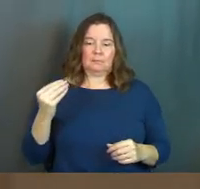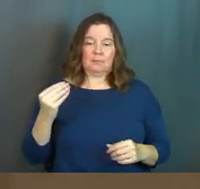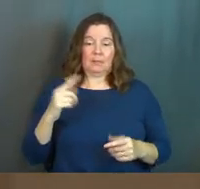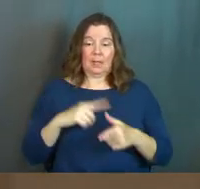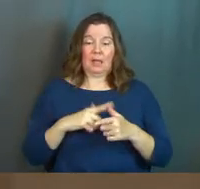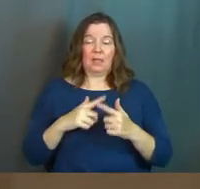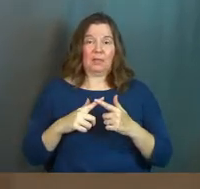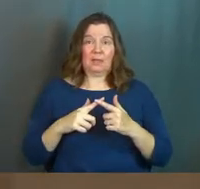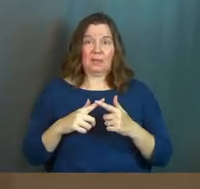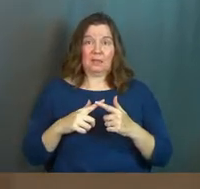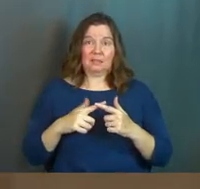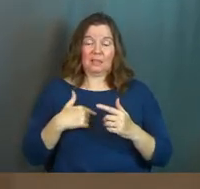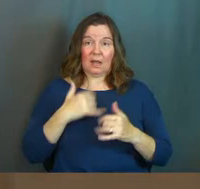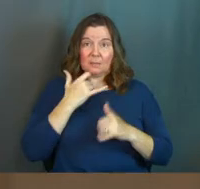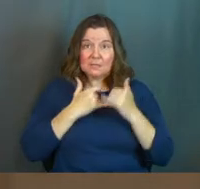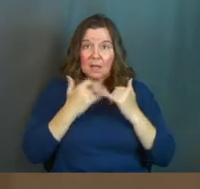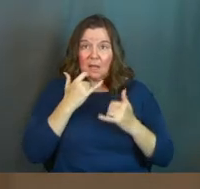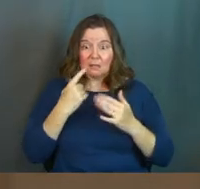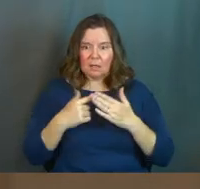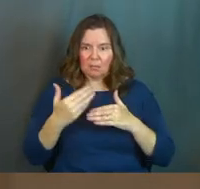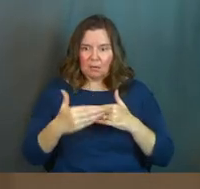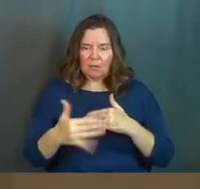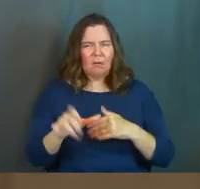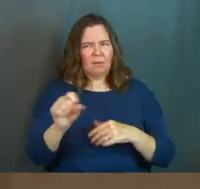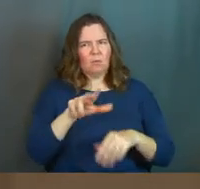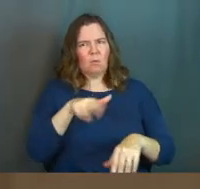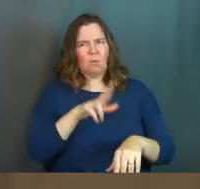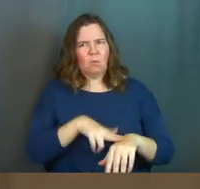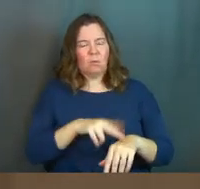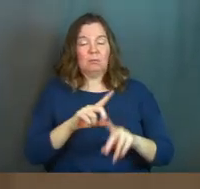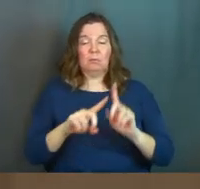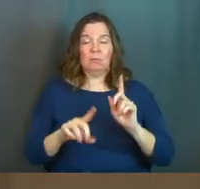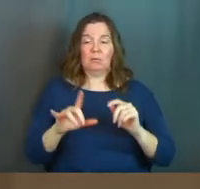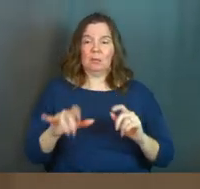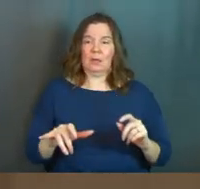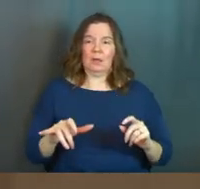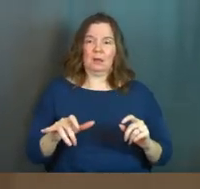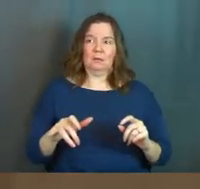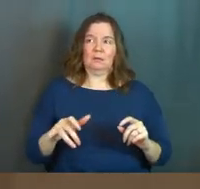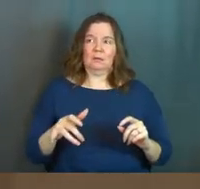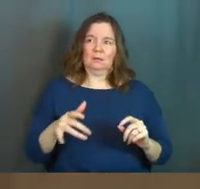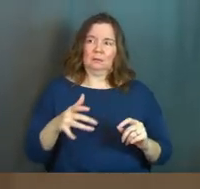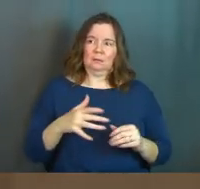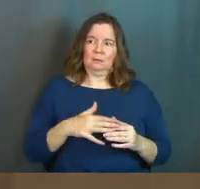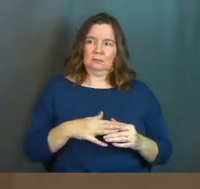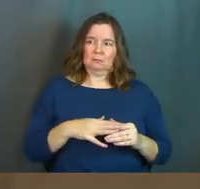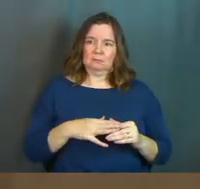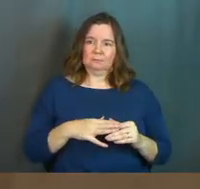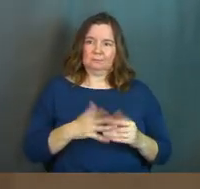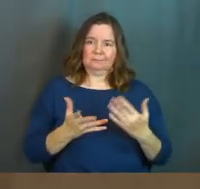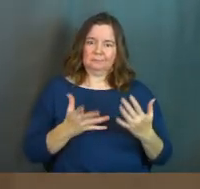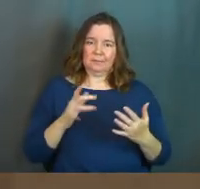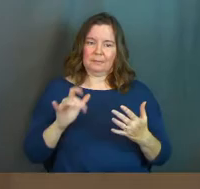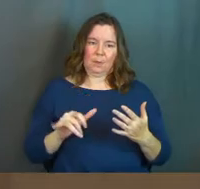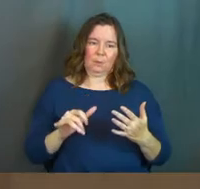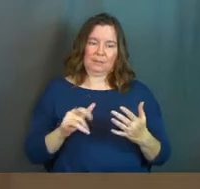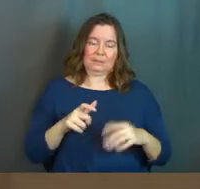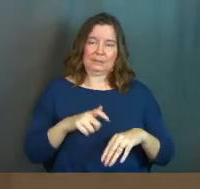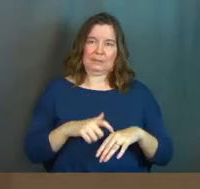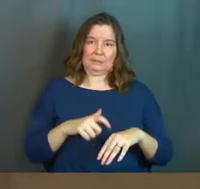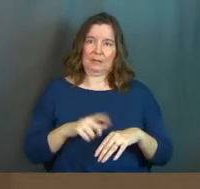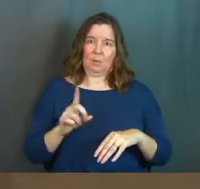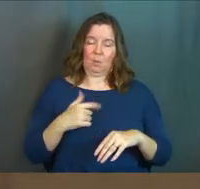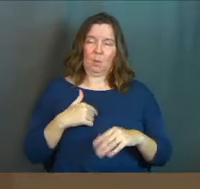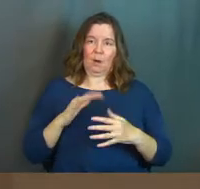And did I slip and fall from then? Did I mess up since then? Of course, you know, but that was the, you know, that was the time